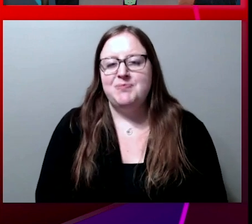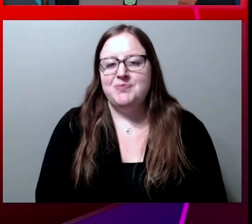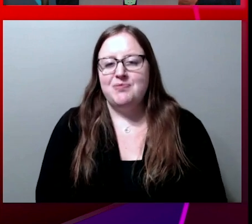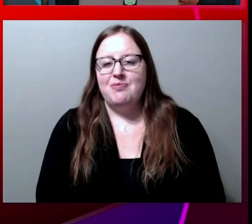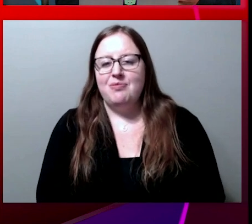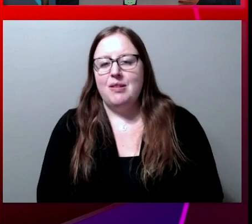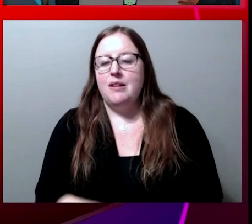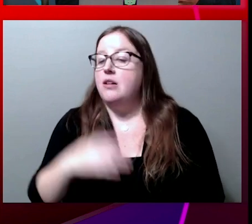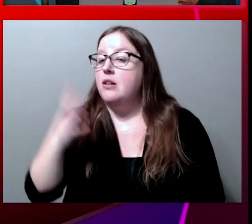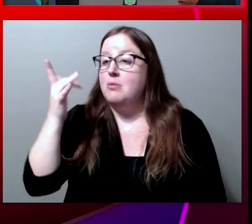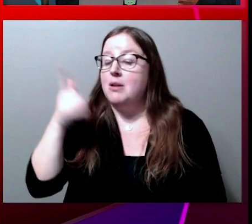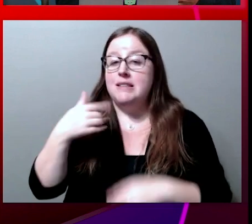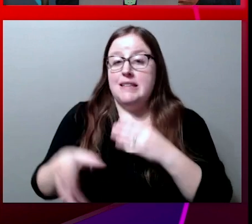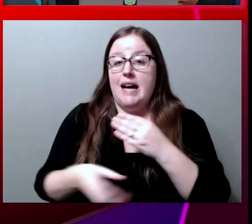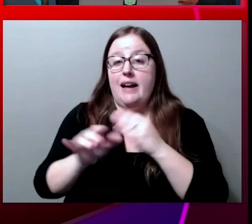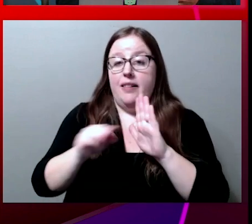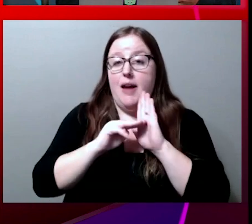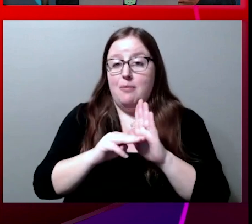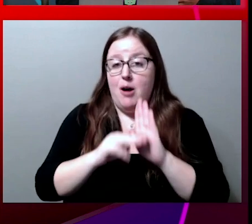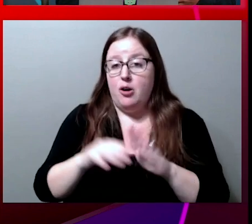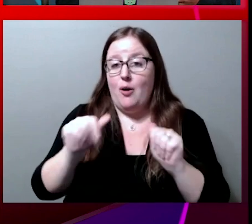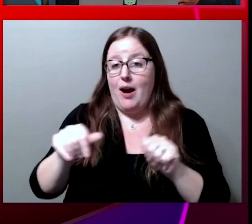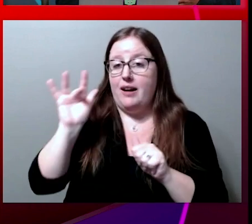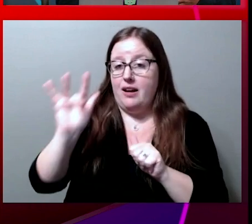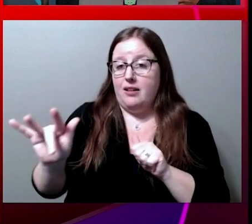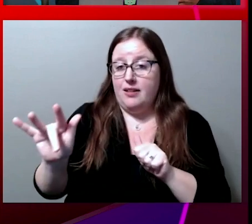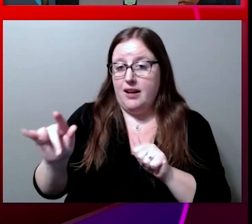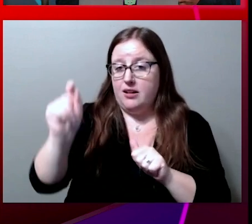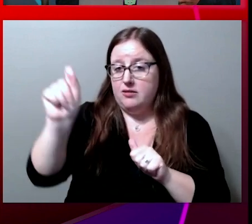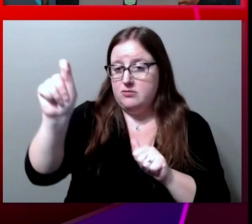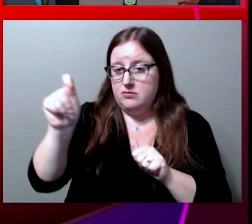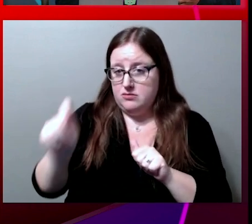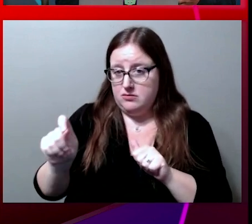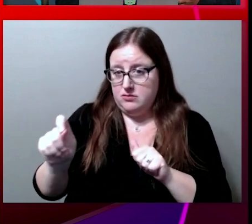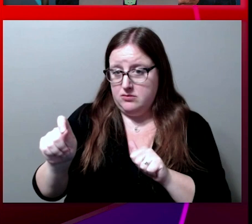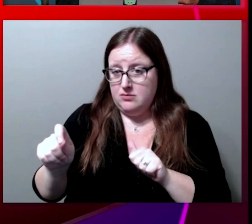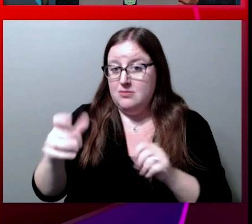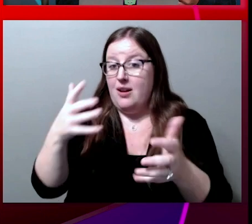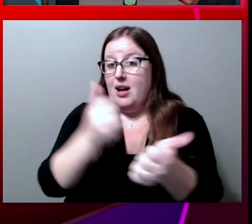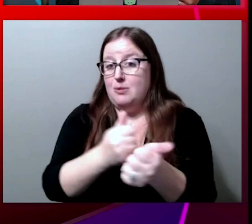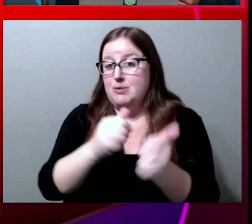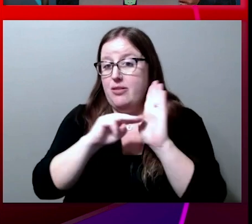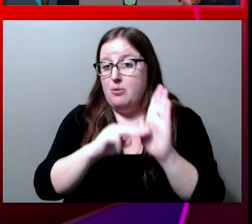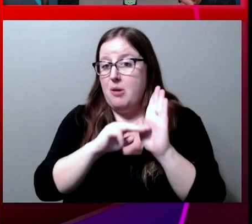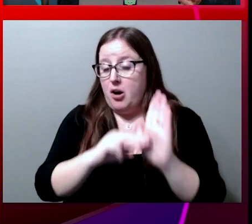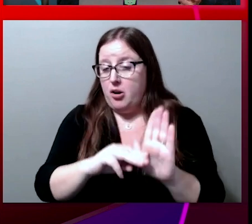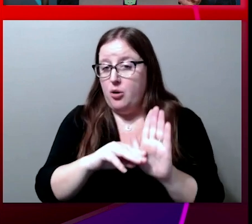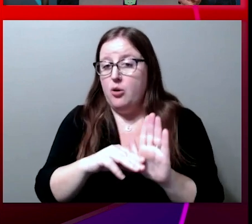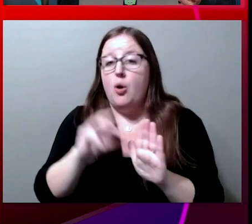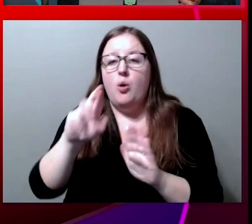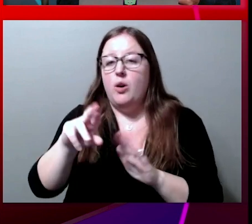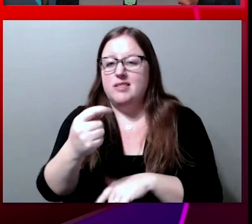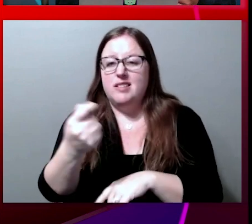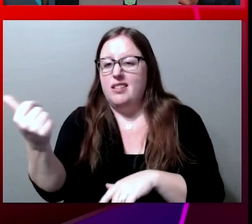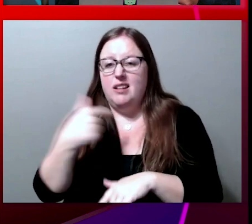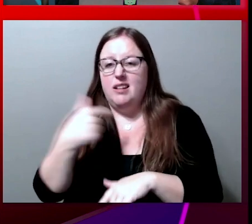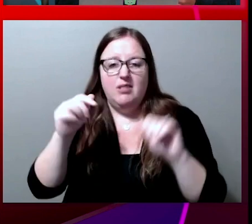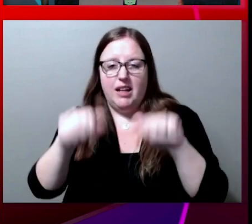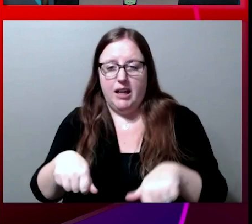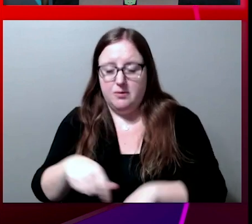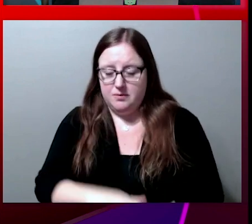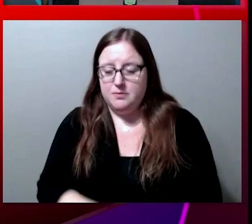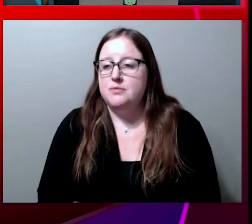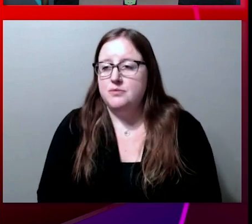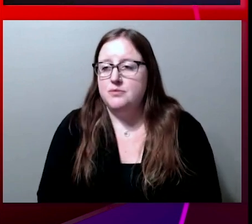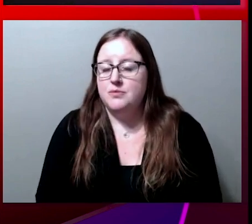Because I added this model, I can also click on this 3 dot here and either update the model information or delete the model as well. So if I